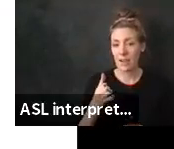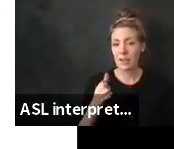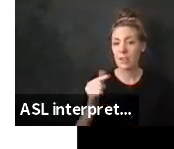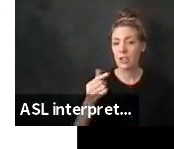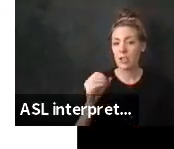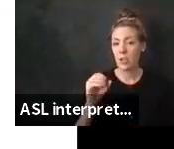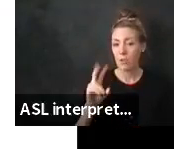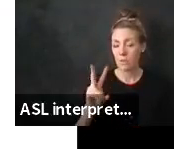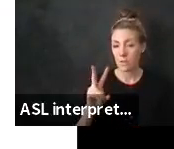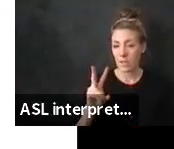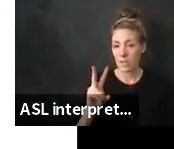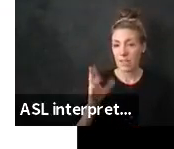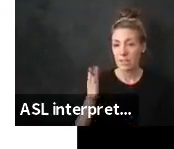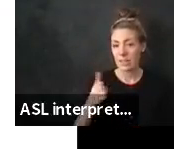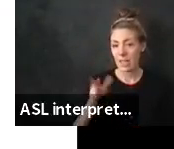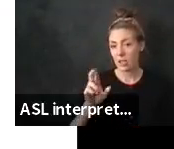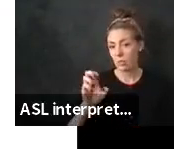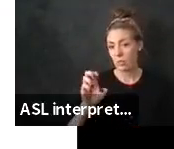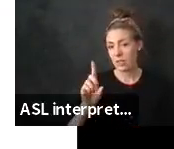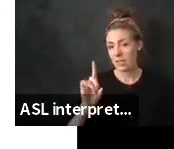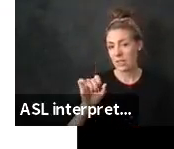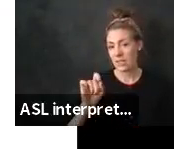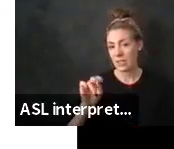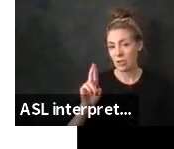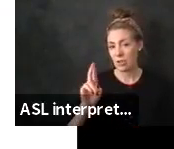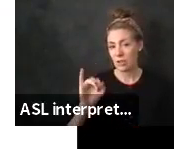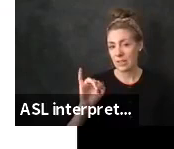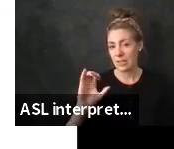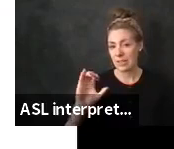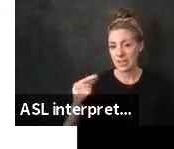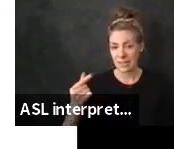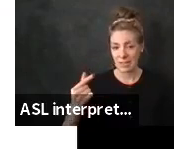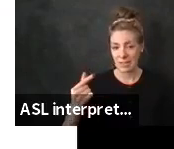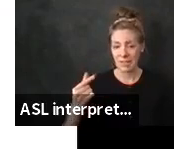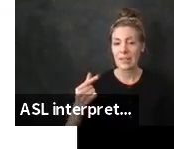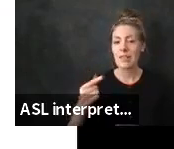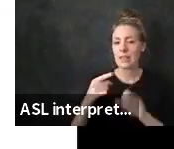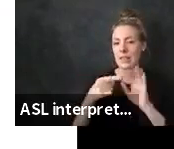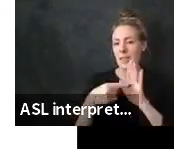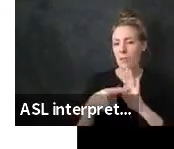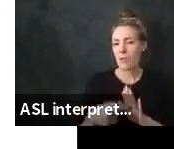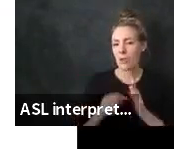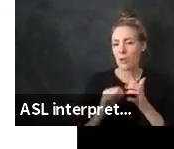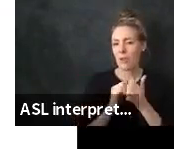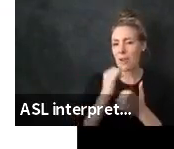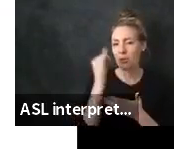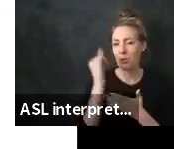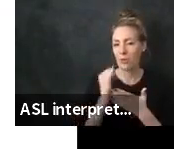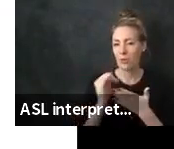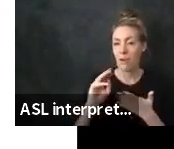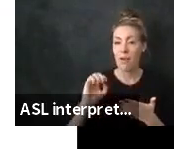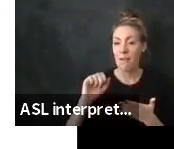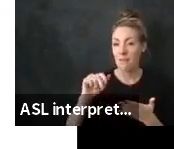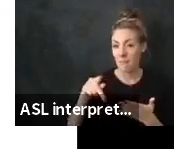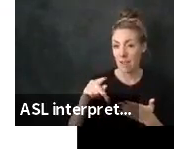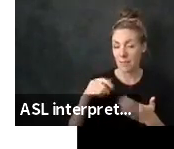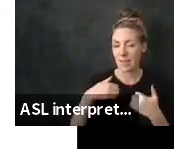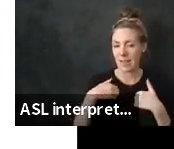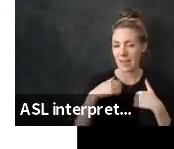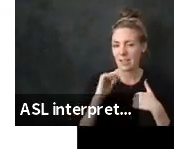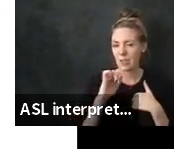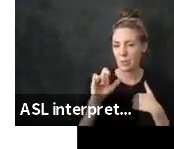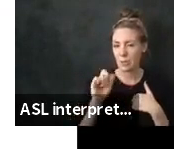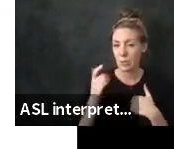sonomacounty.ca.gov/redistricting, then you can scroll down and learn how to draw a map, and that's where you'll be able to access all of the tools.